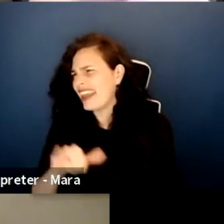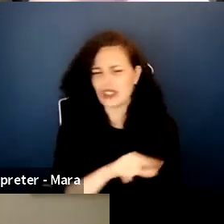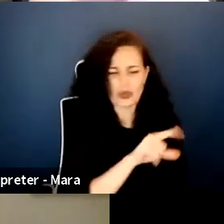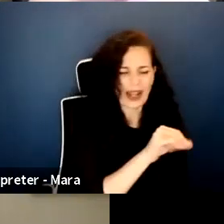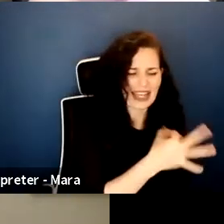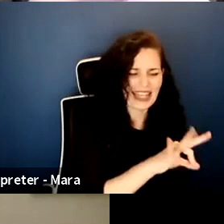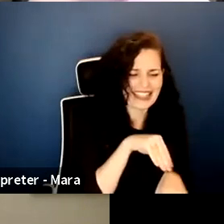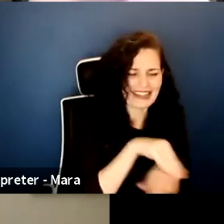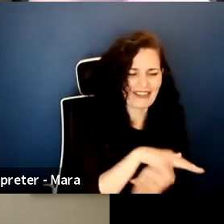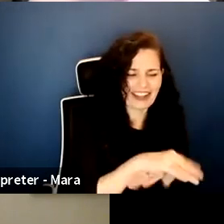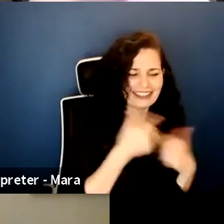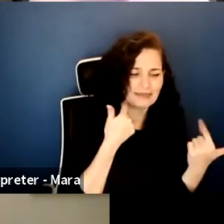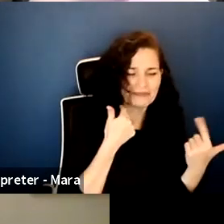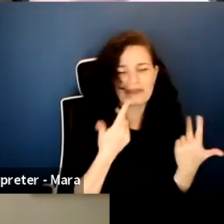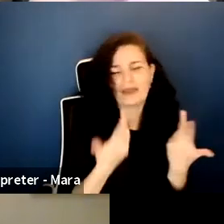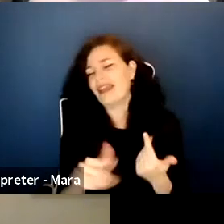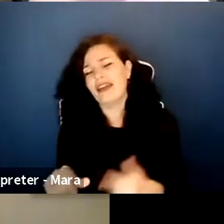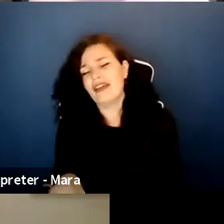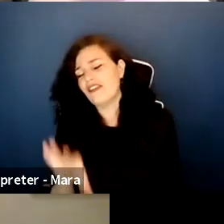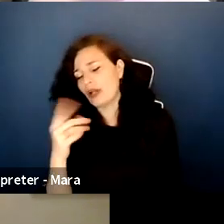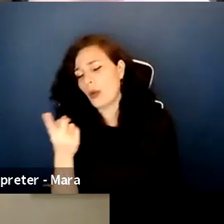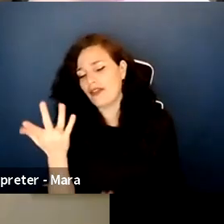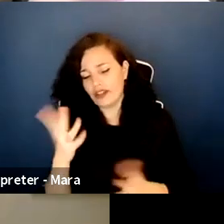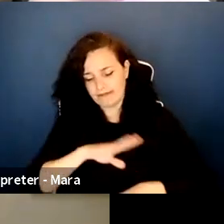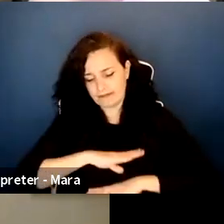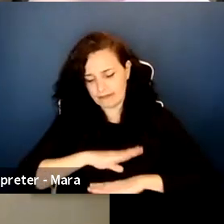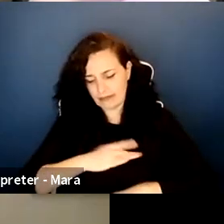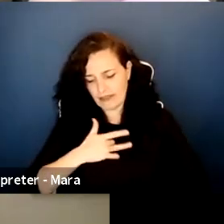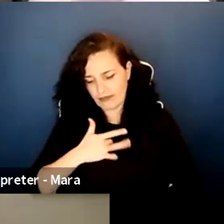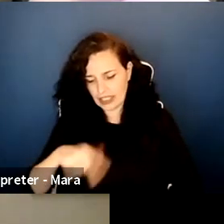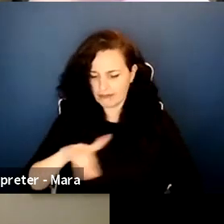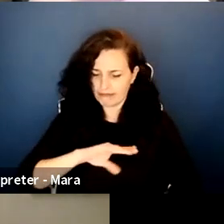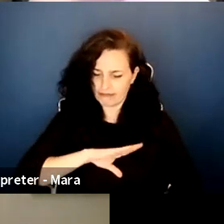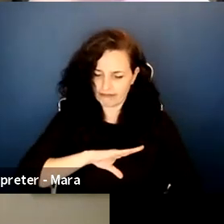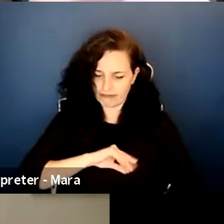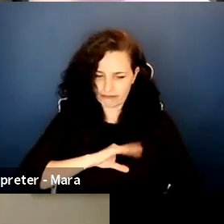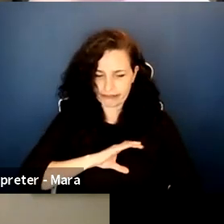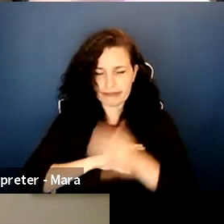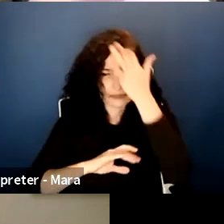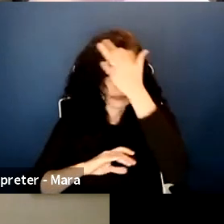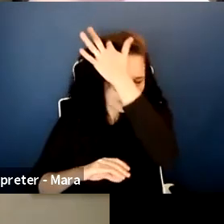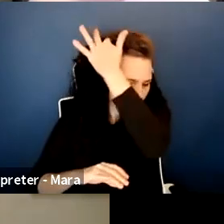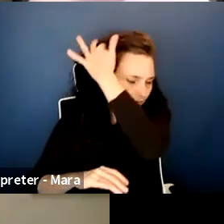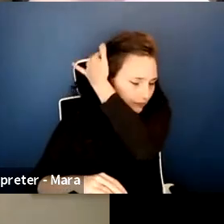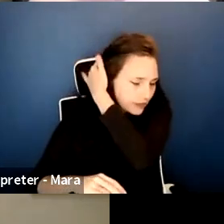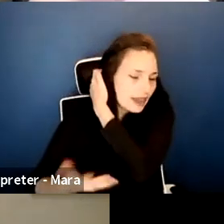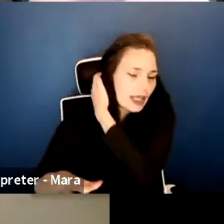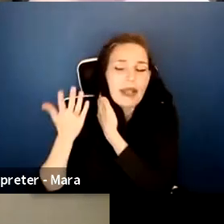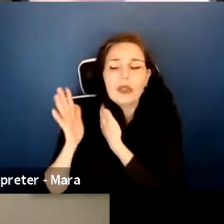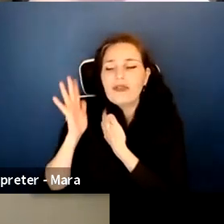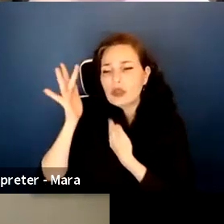But you could find something else that could fulfill you. And then there will be more roles. There's no way of like